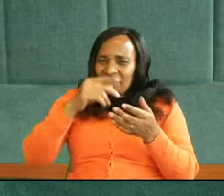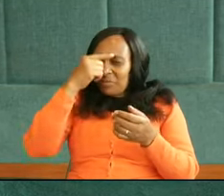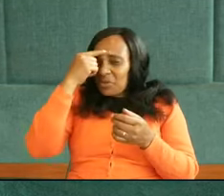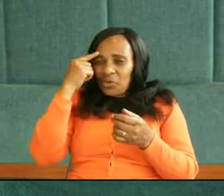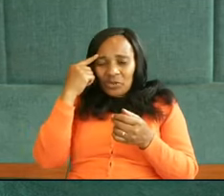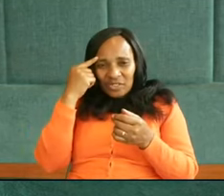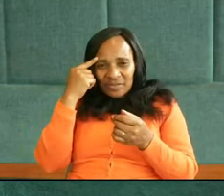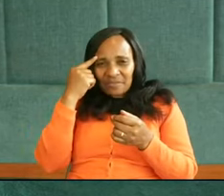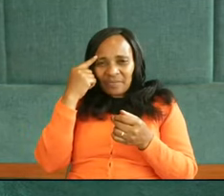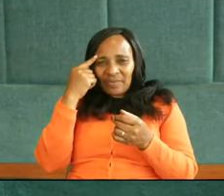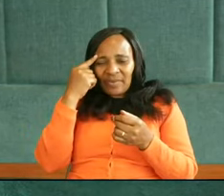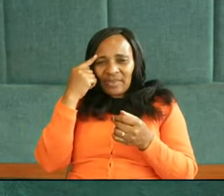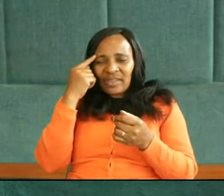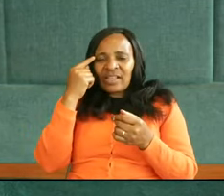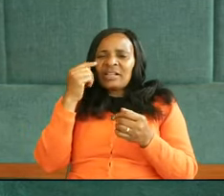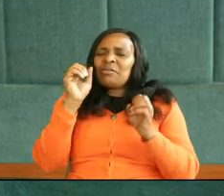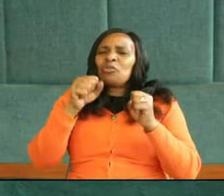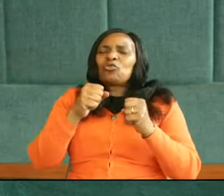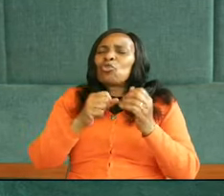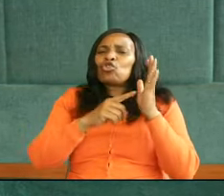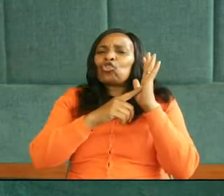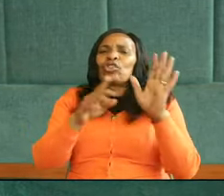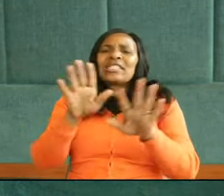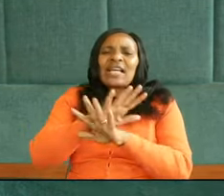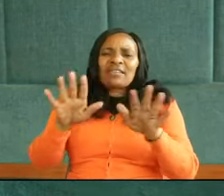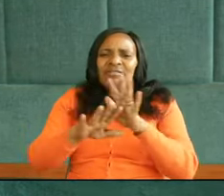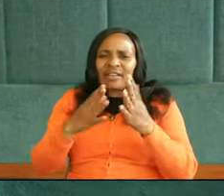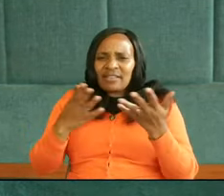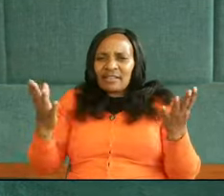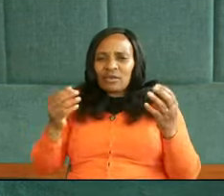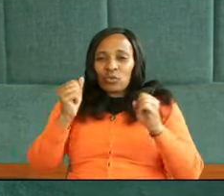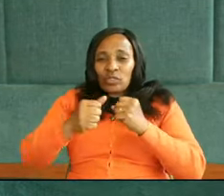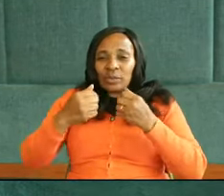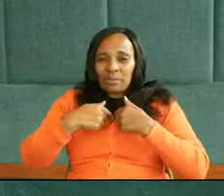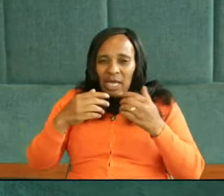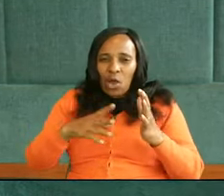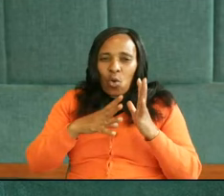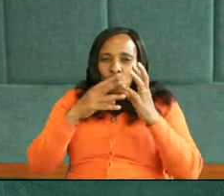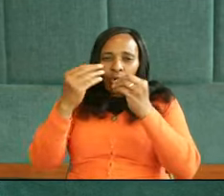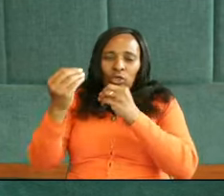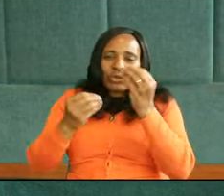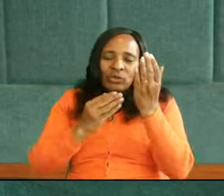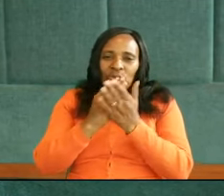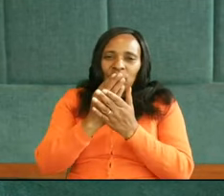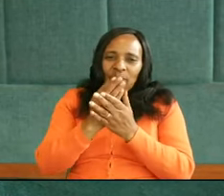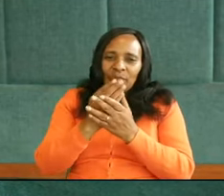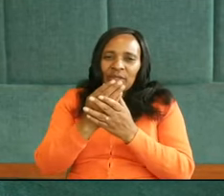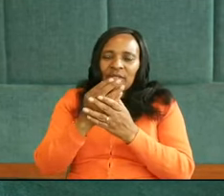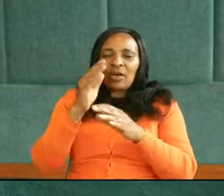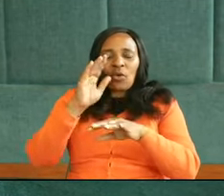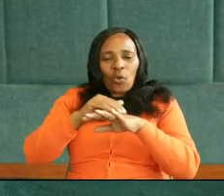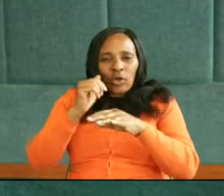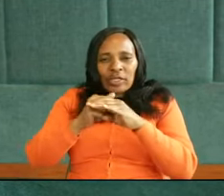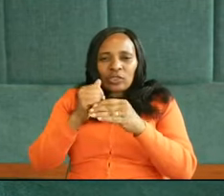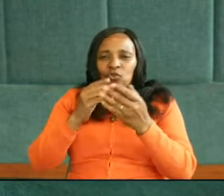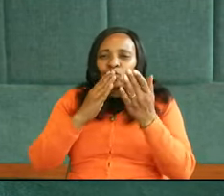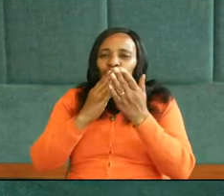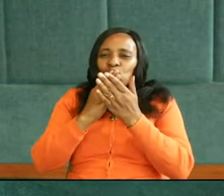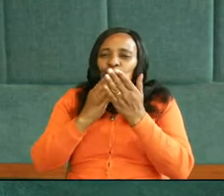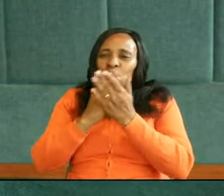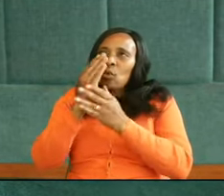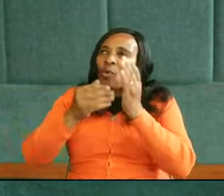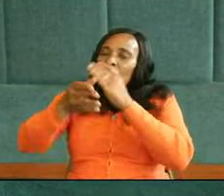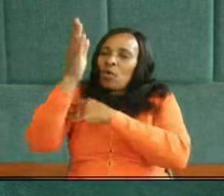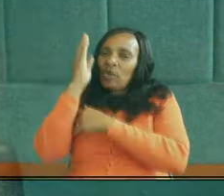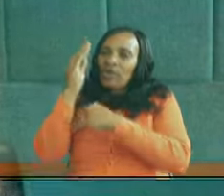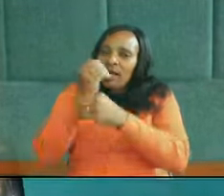just clarifies or justifies that everything I'm going through, as long as I'm called towards God and as long as I love him,